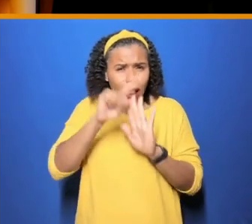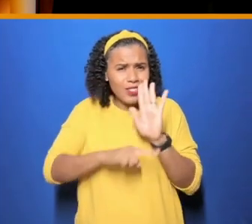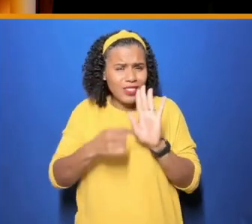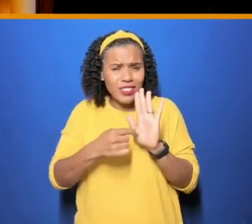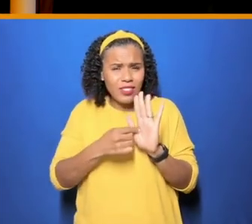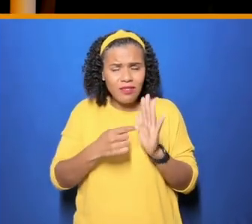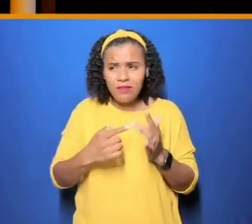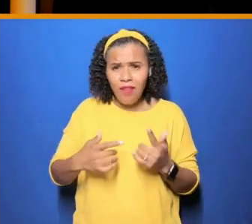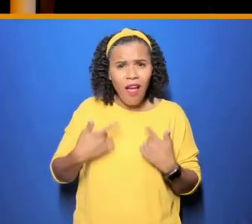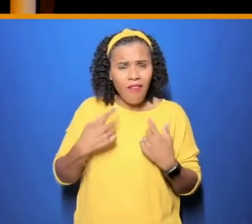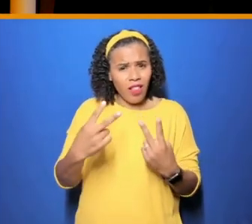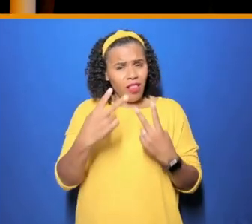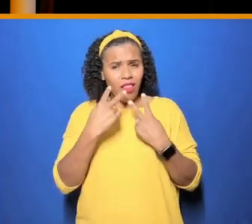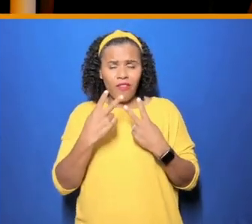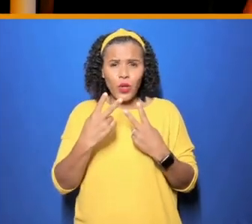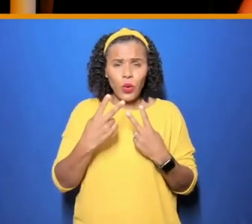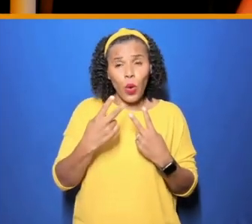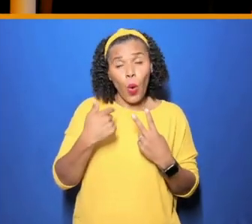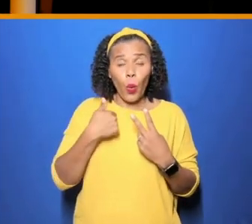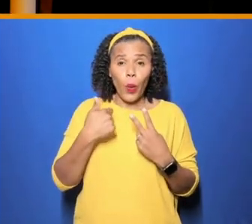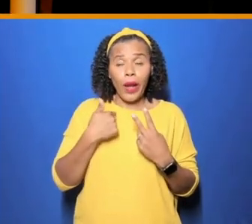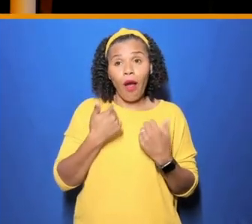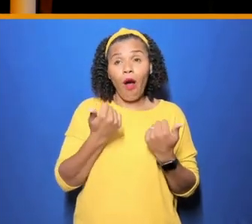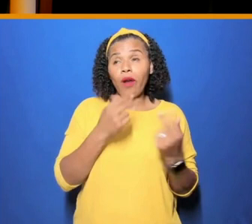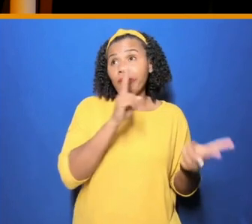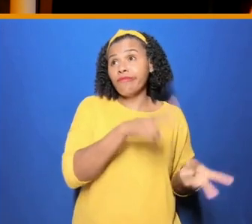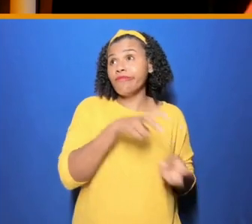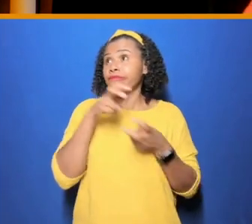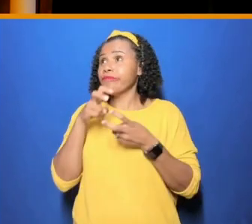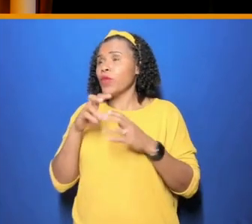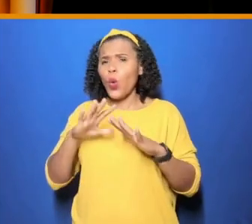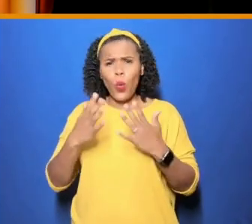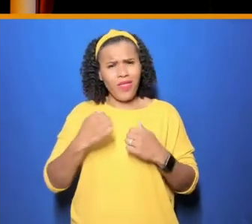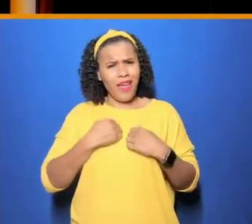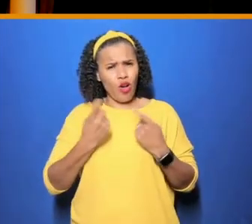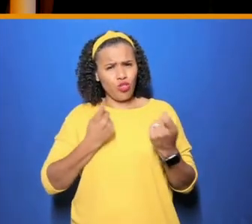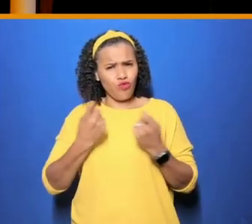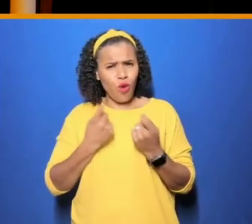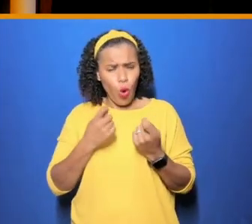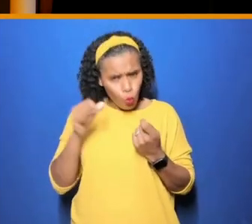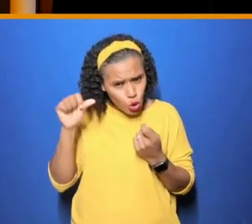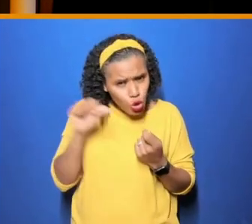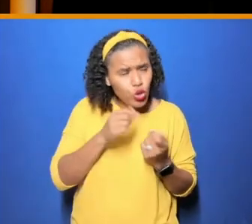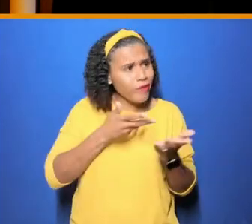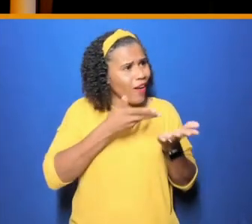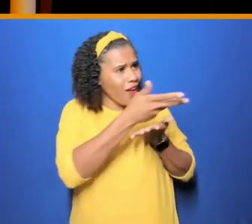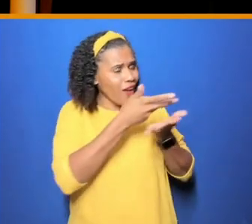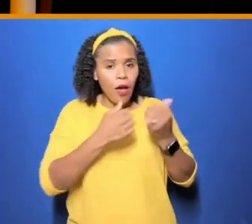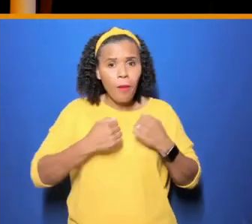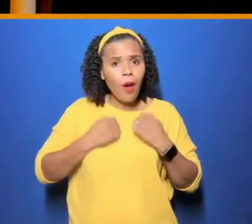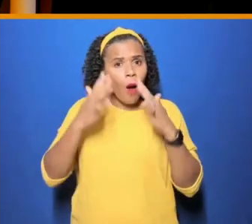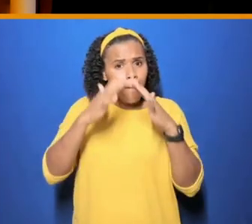that we suddenly kind of took this legislation and had no say over it. We could have had say over it. The fact is that our parliament just chose to